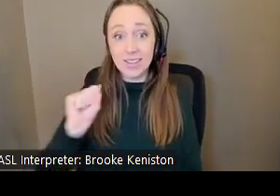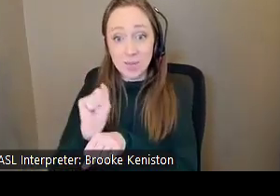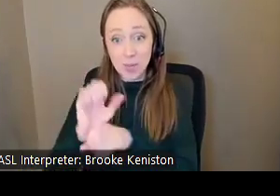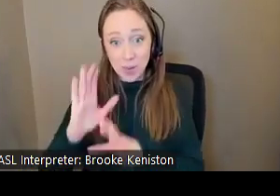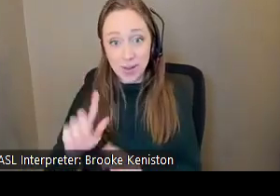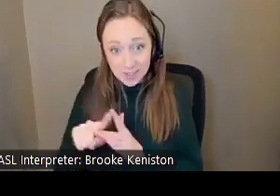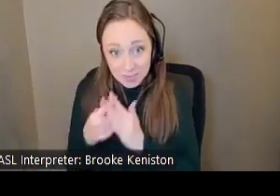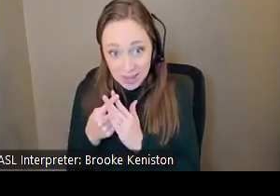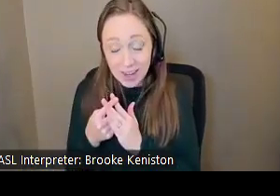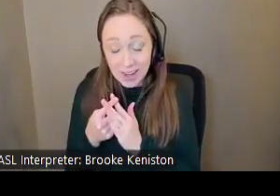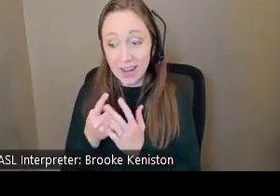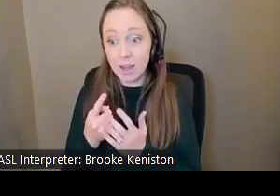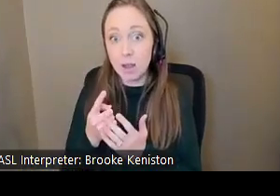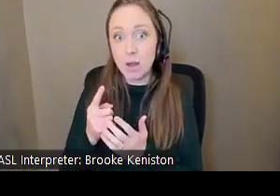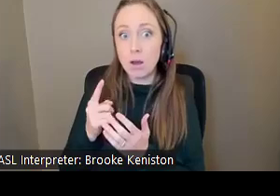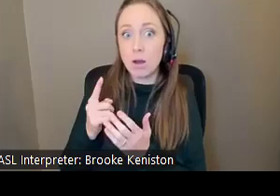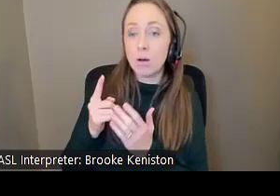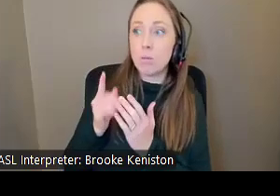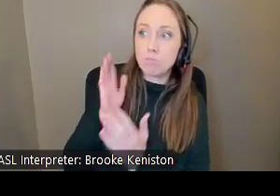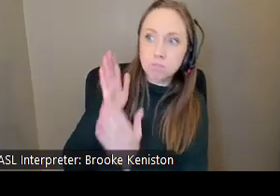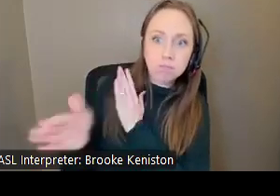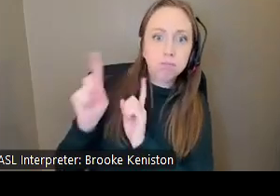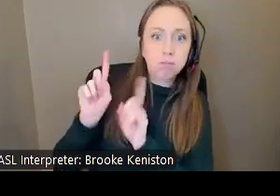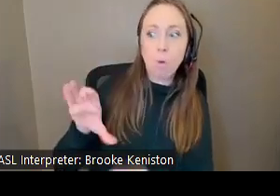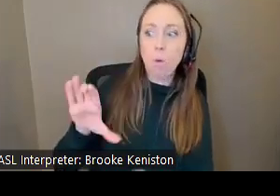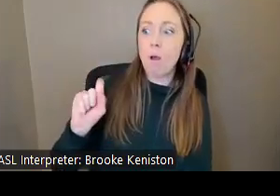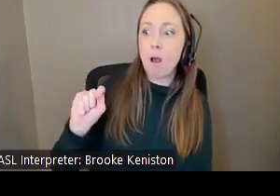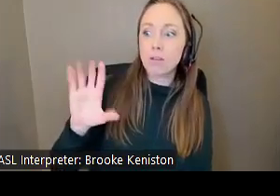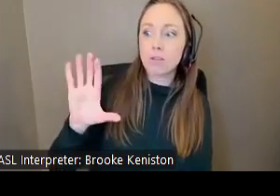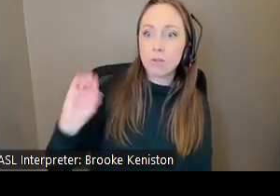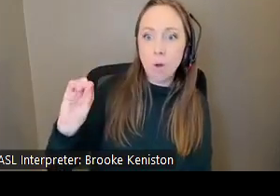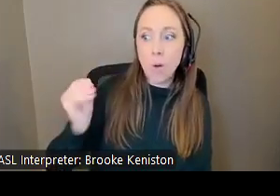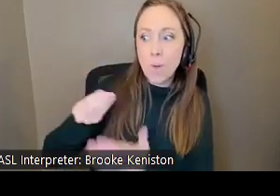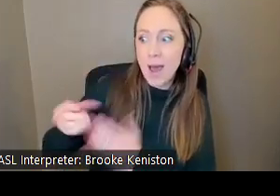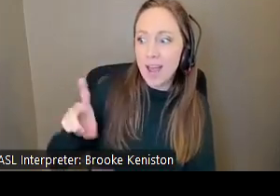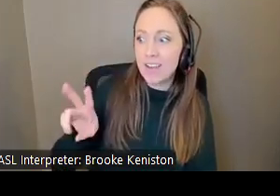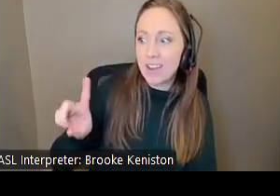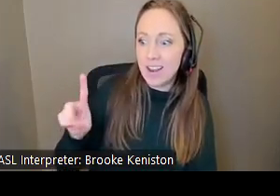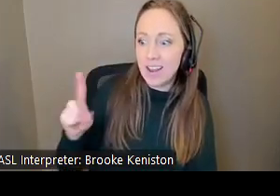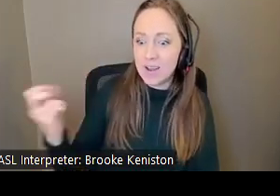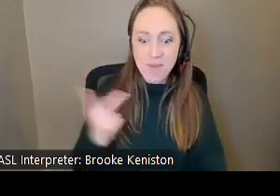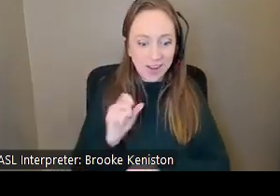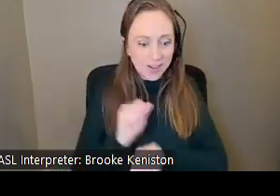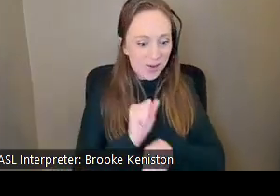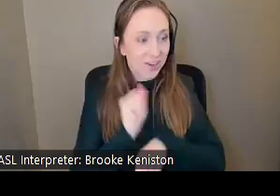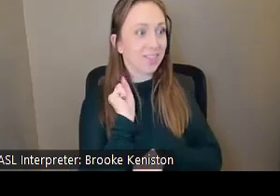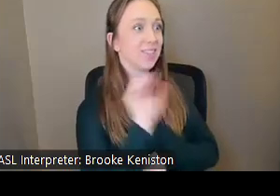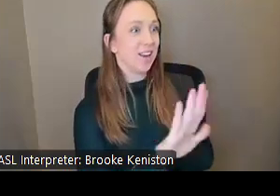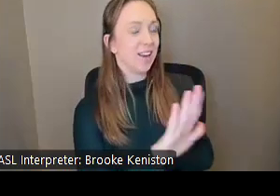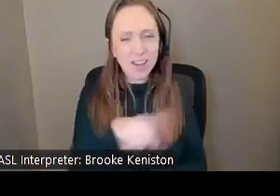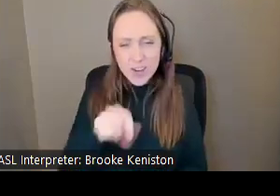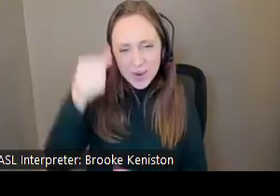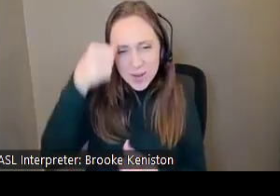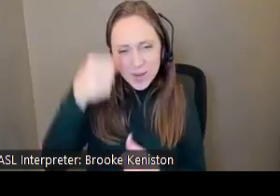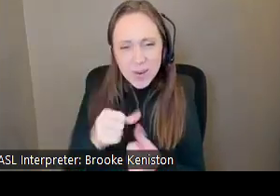in the red envelope. So everybody remembers the red envelope? Okay. All right. So we have some people who remember all this